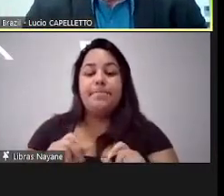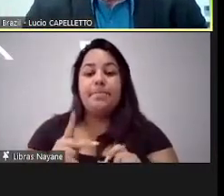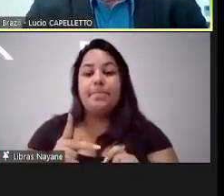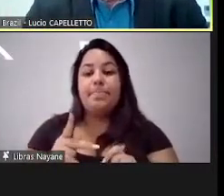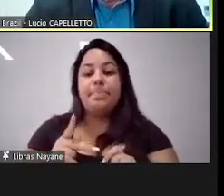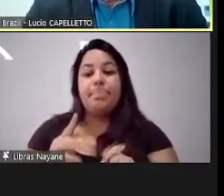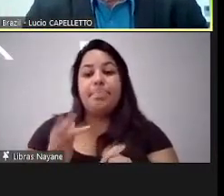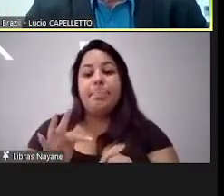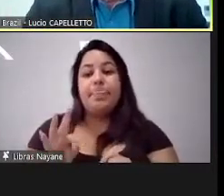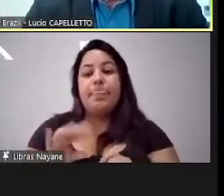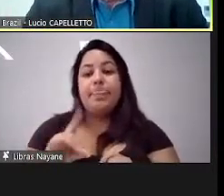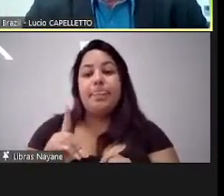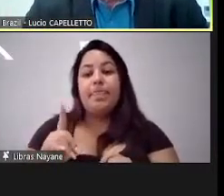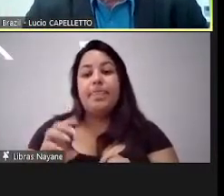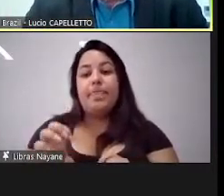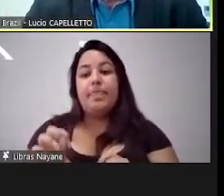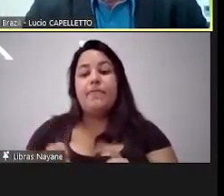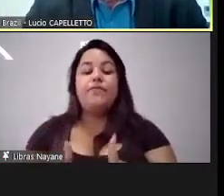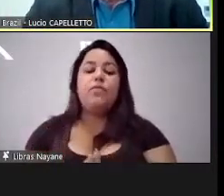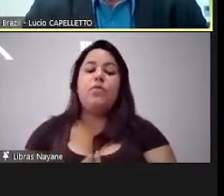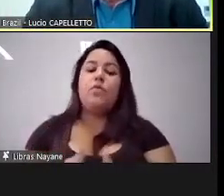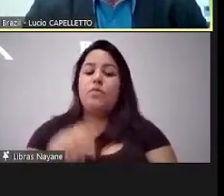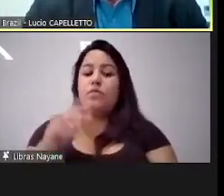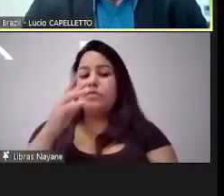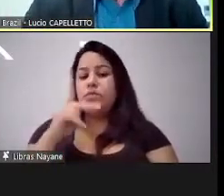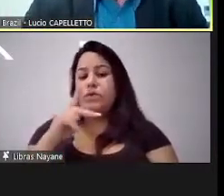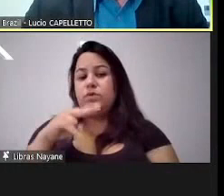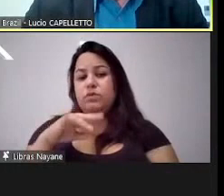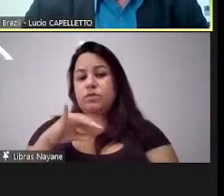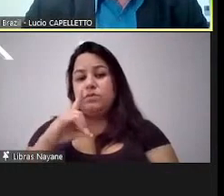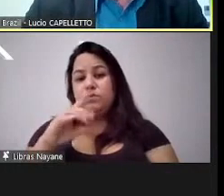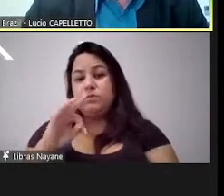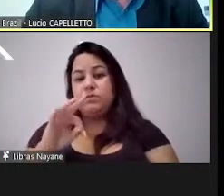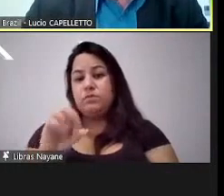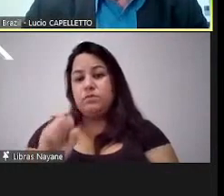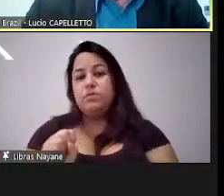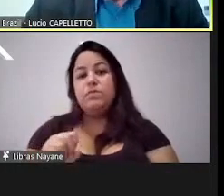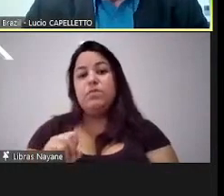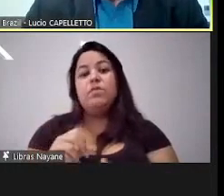assisted, like retired people or